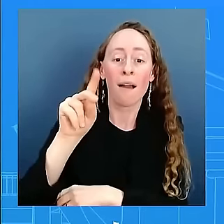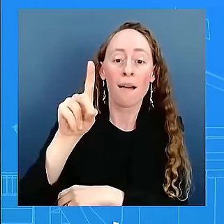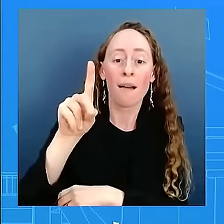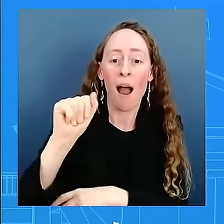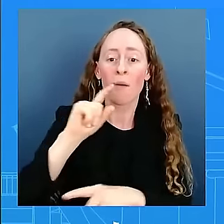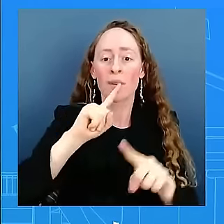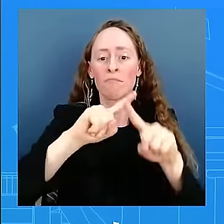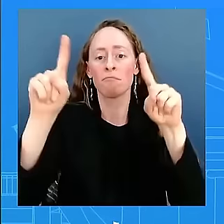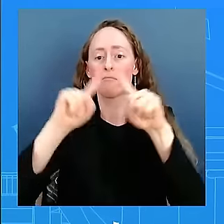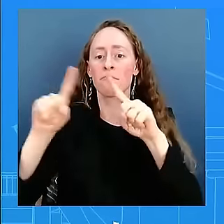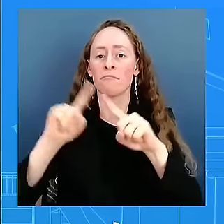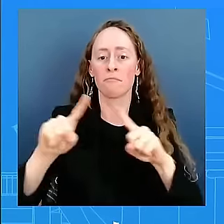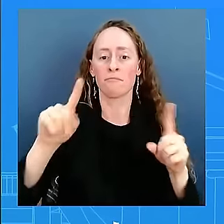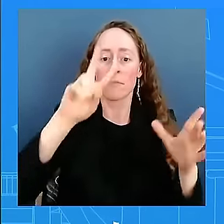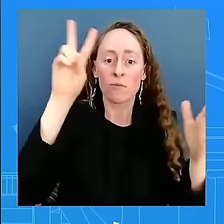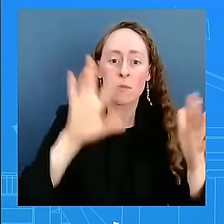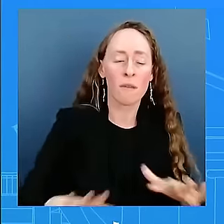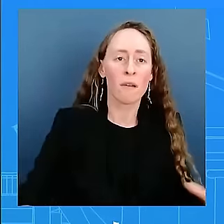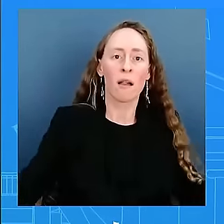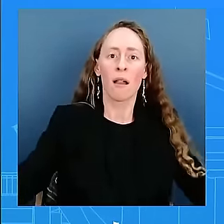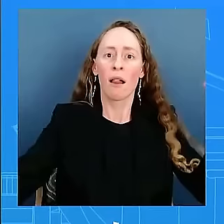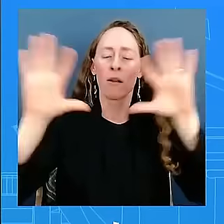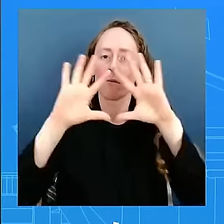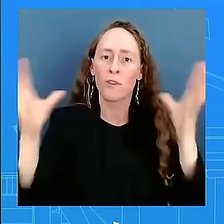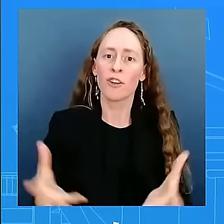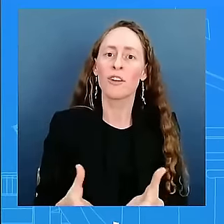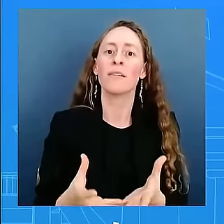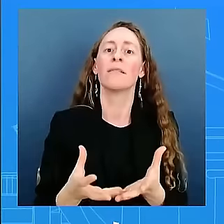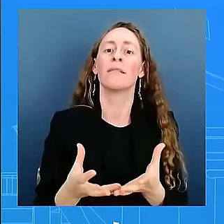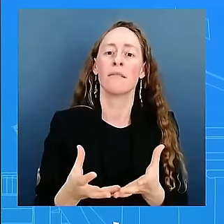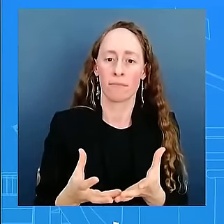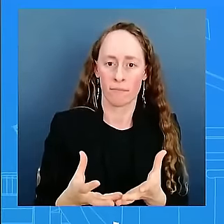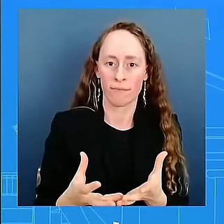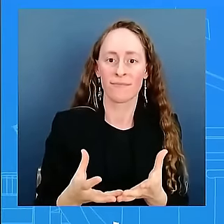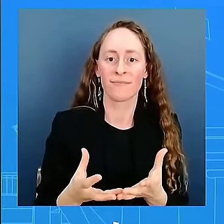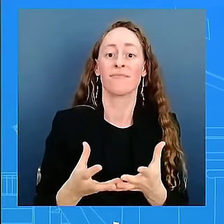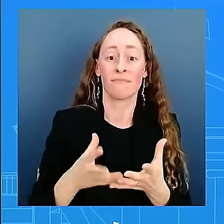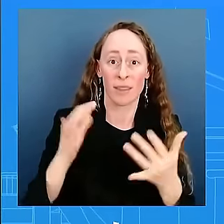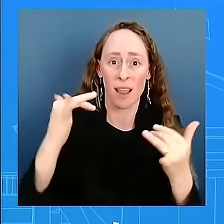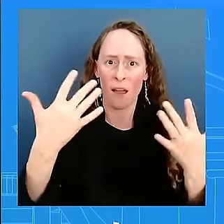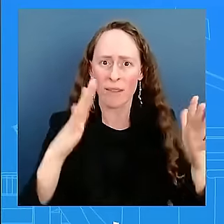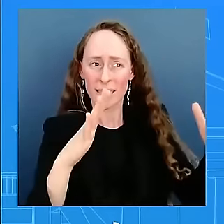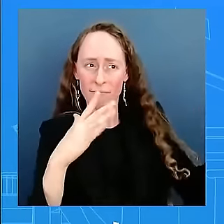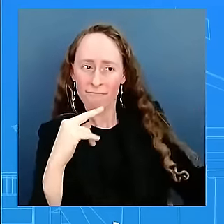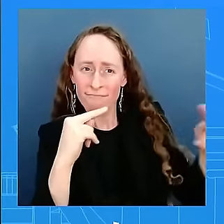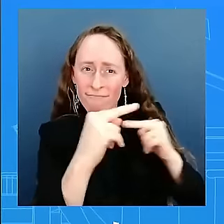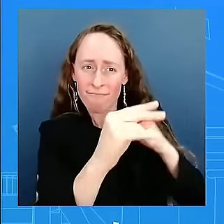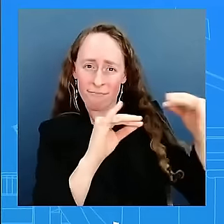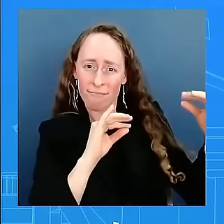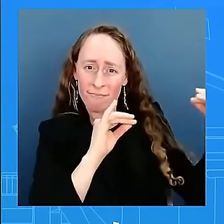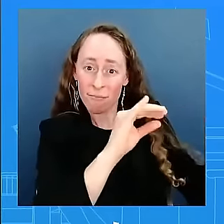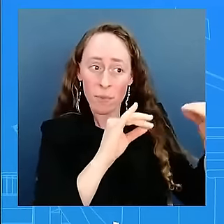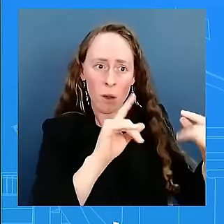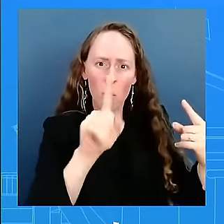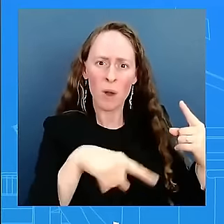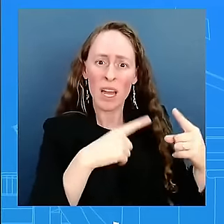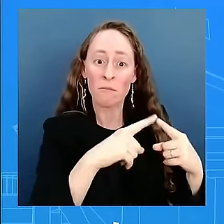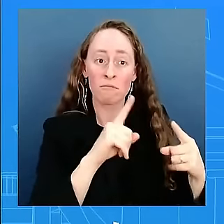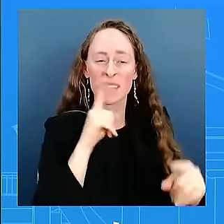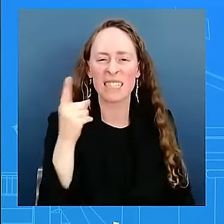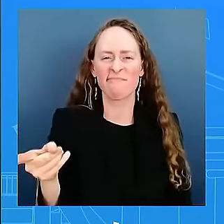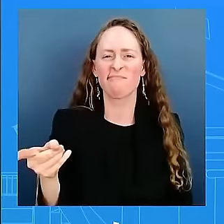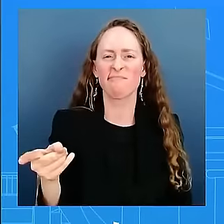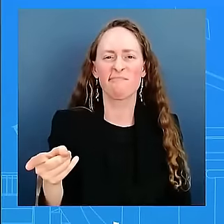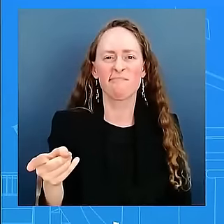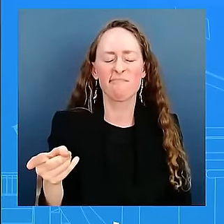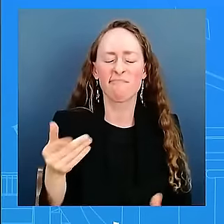of diplomacy that honestly could only be achieved by a leader like Joe Biden. At his direction, the professionals in our national security, foreign policy,